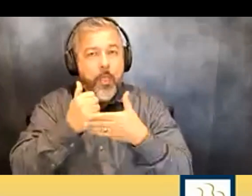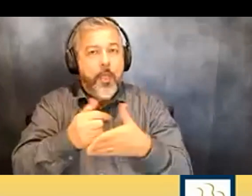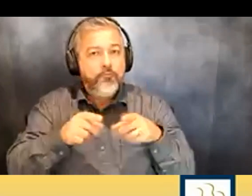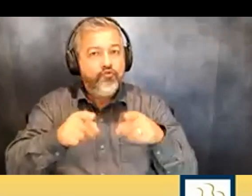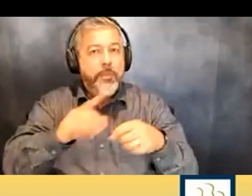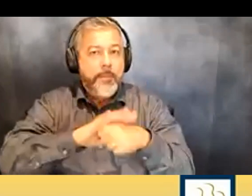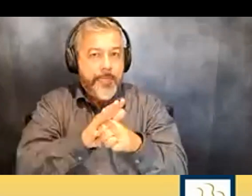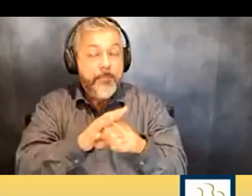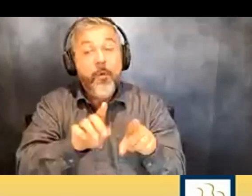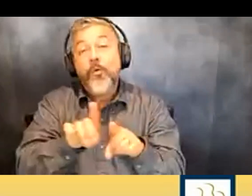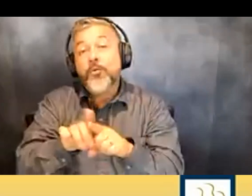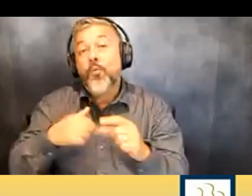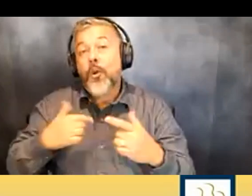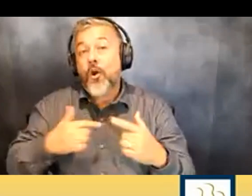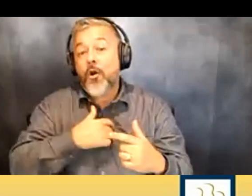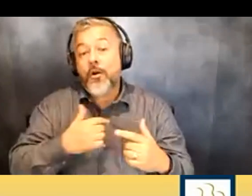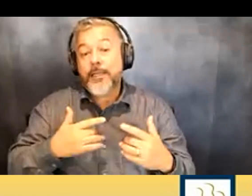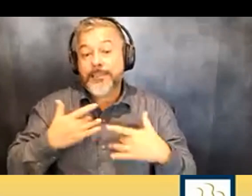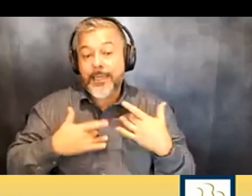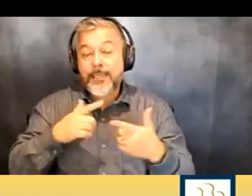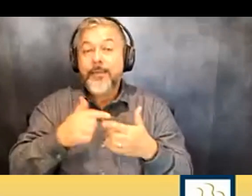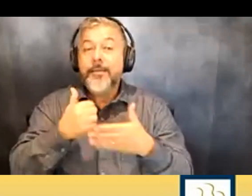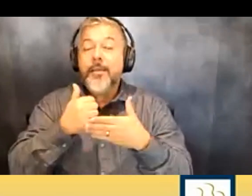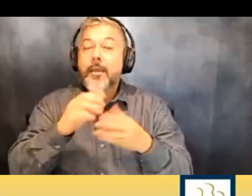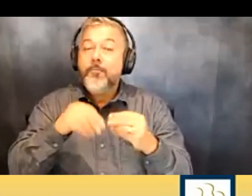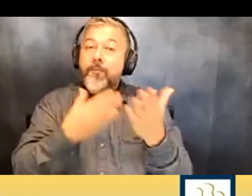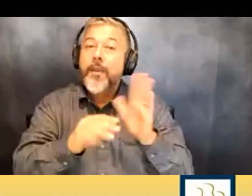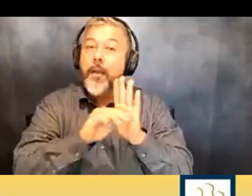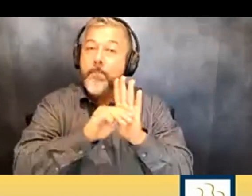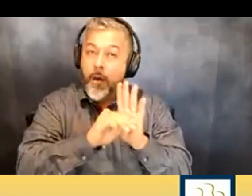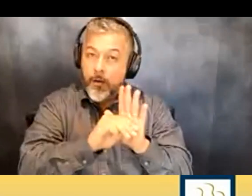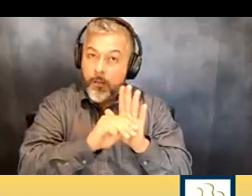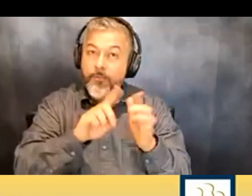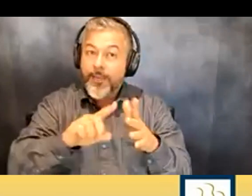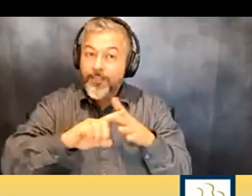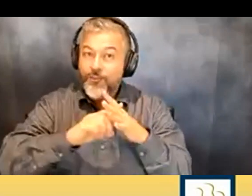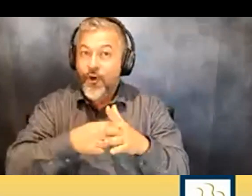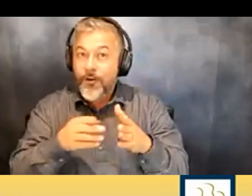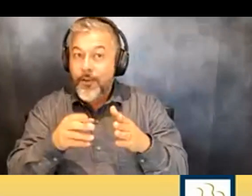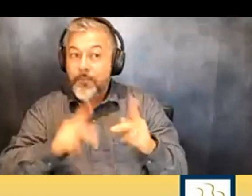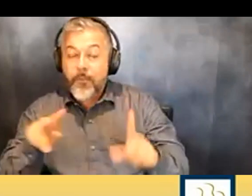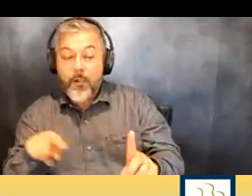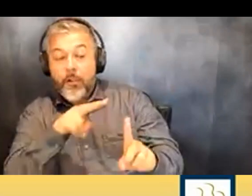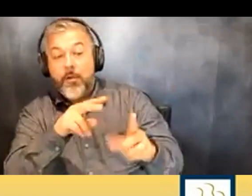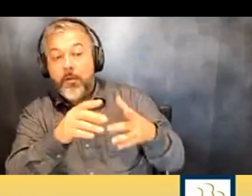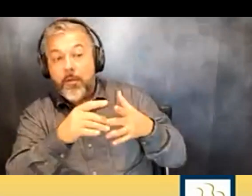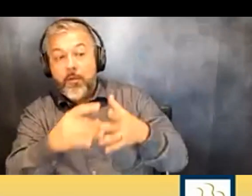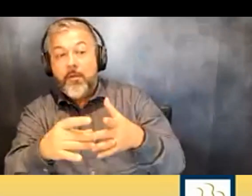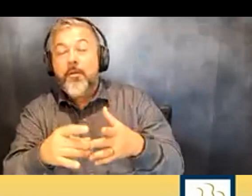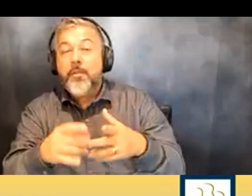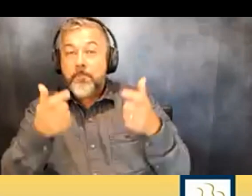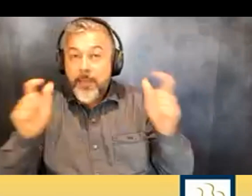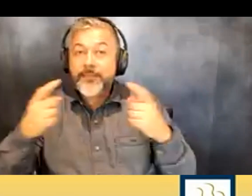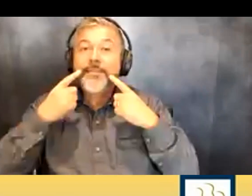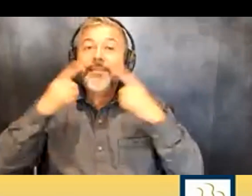also excited that this has provided a model that's paved the way for the massively successful Project